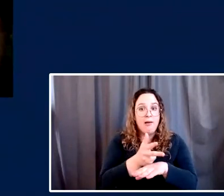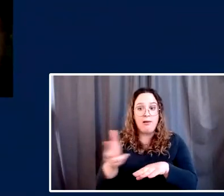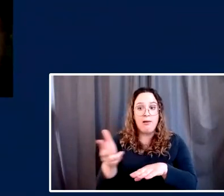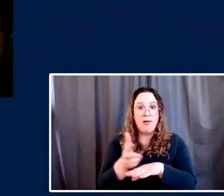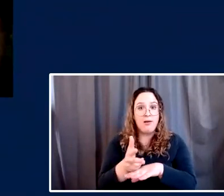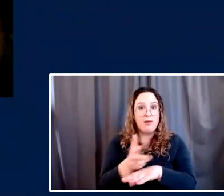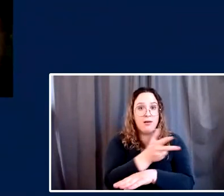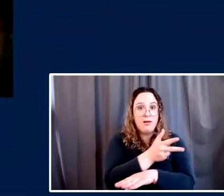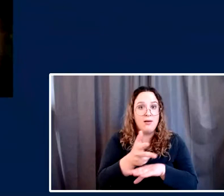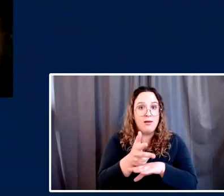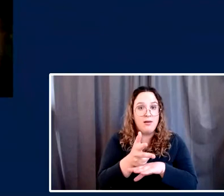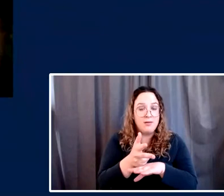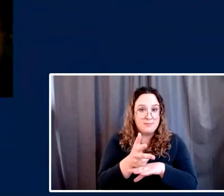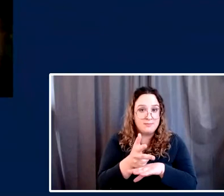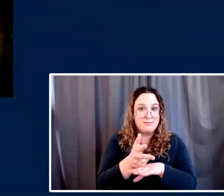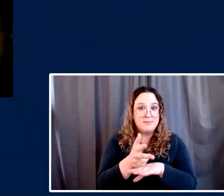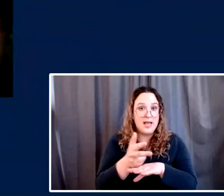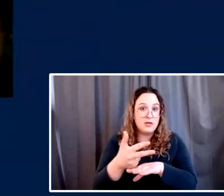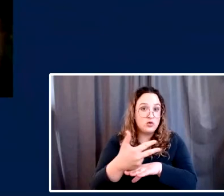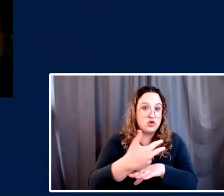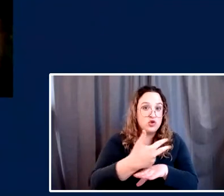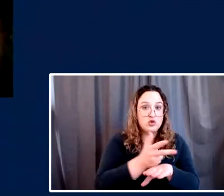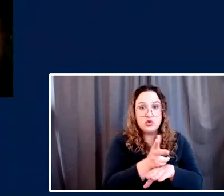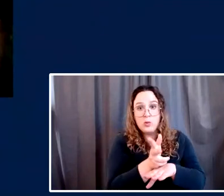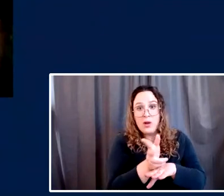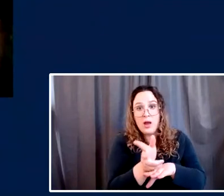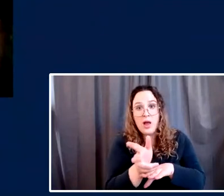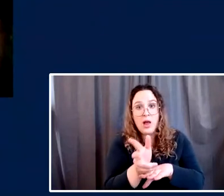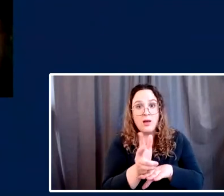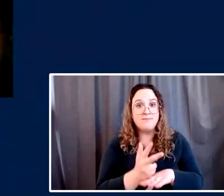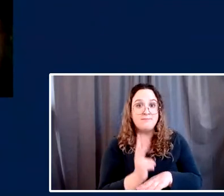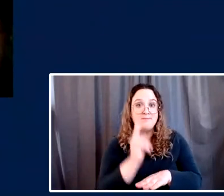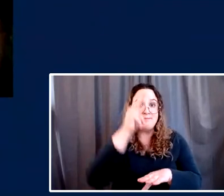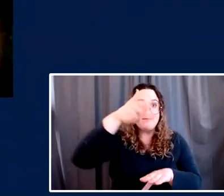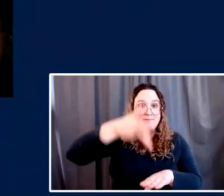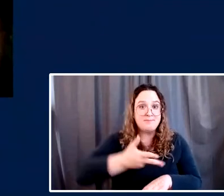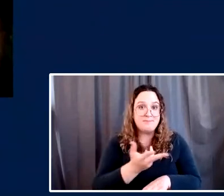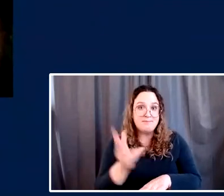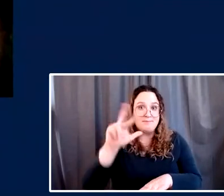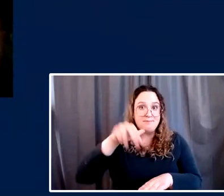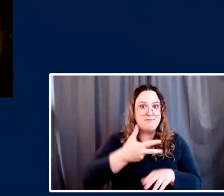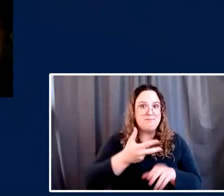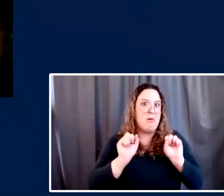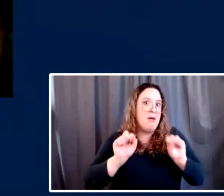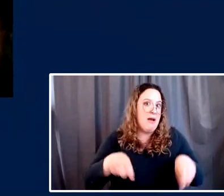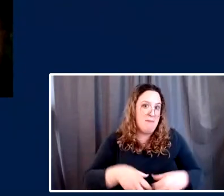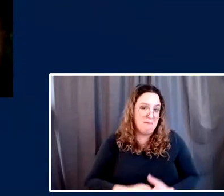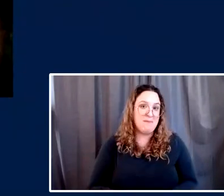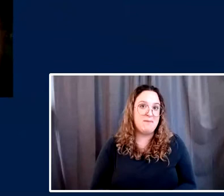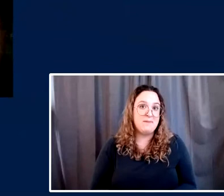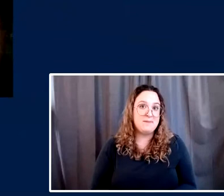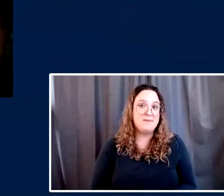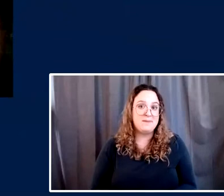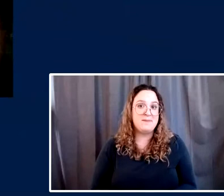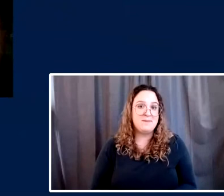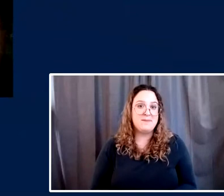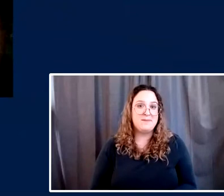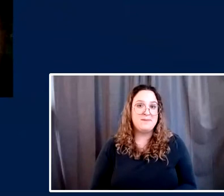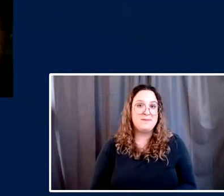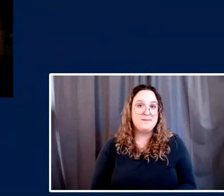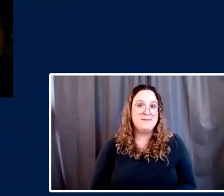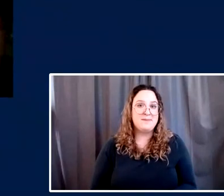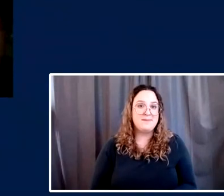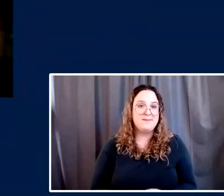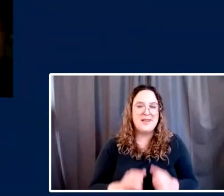can turn left, turn right, and vertical up and down. So that's how we move through the water, but most importantly,